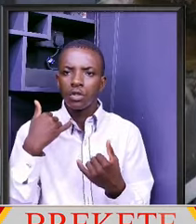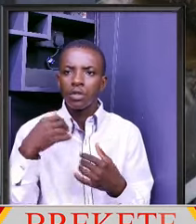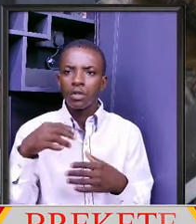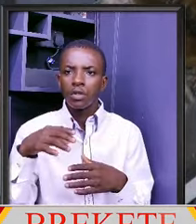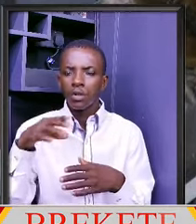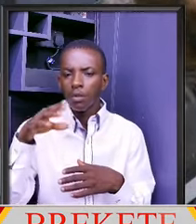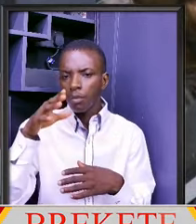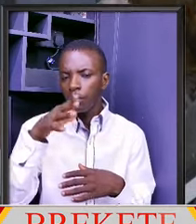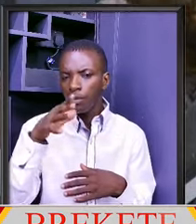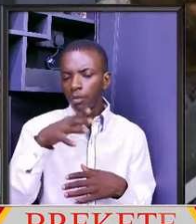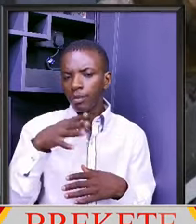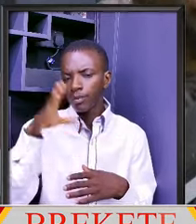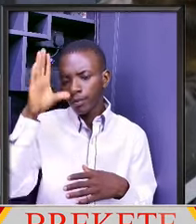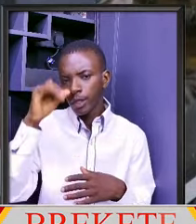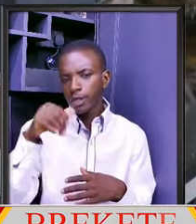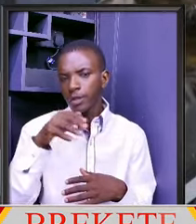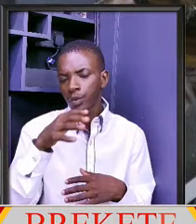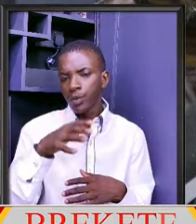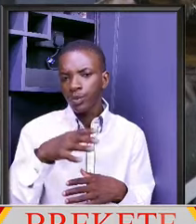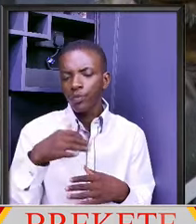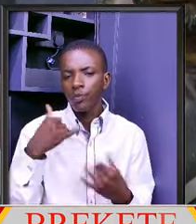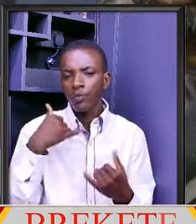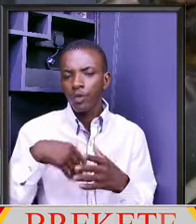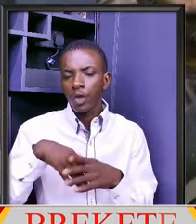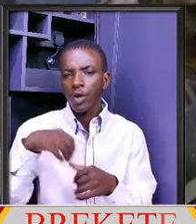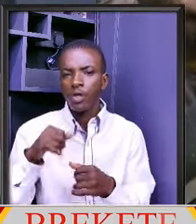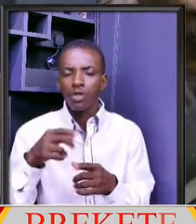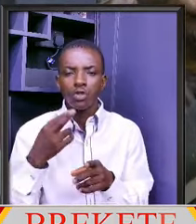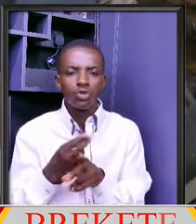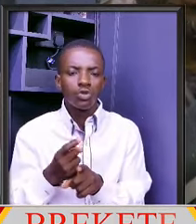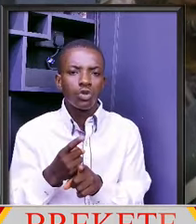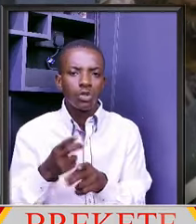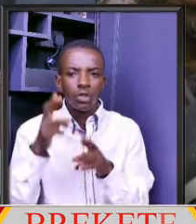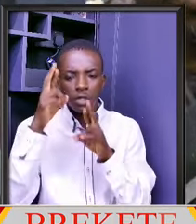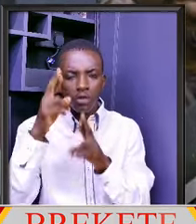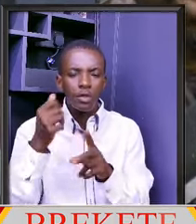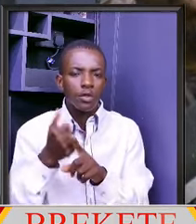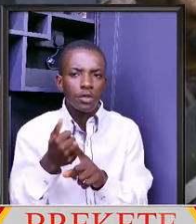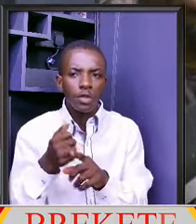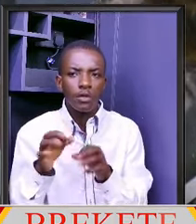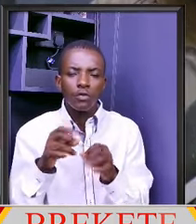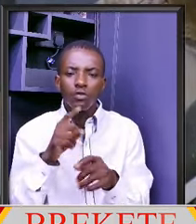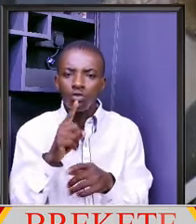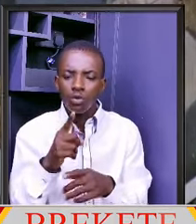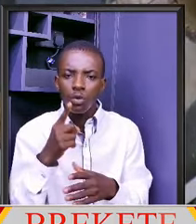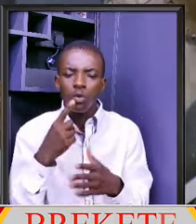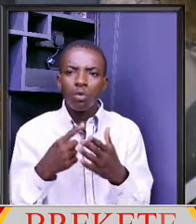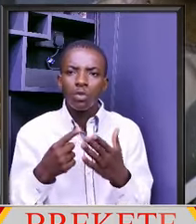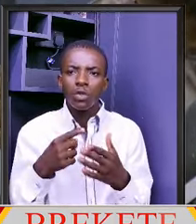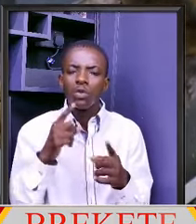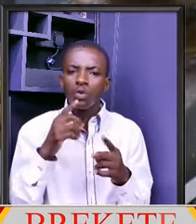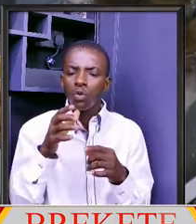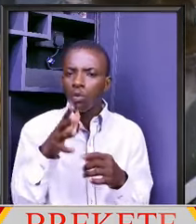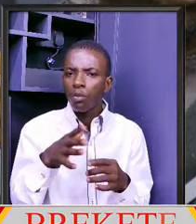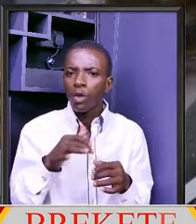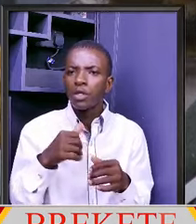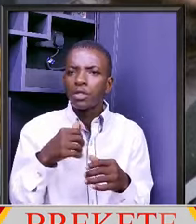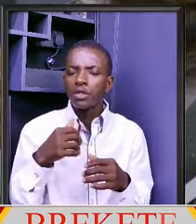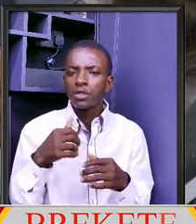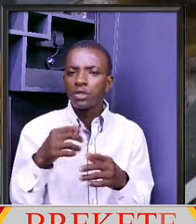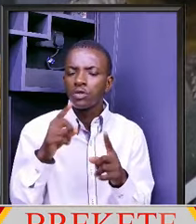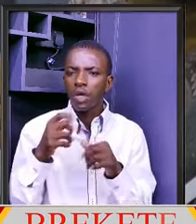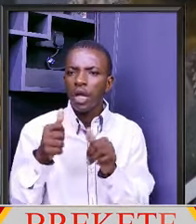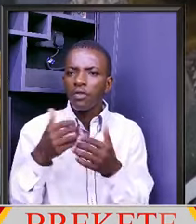step out. I say, make them call the man. Make he just respect himself. If truly waiting. The woman talks, say, everybody from